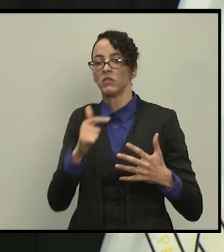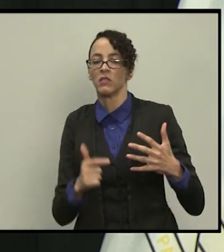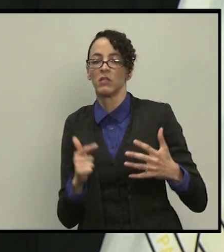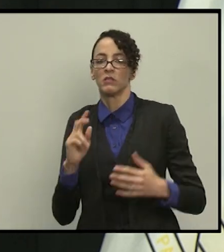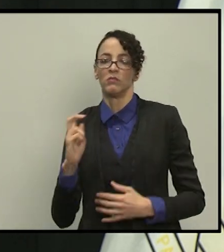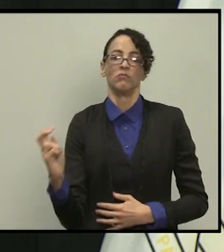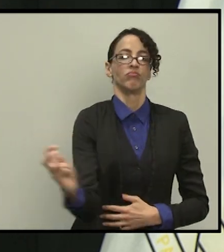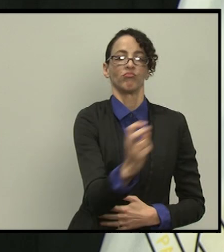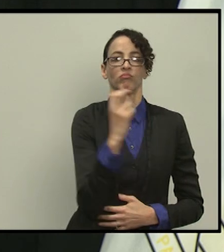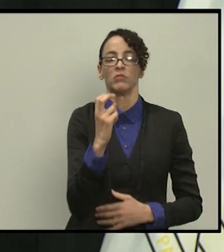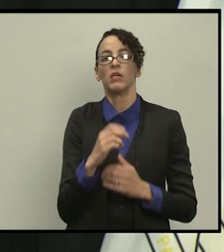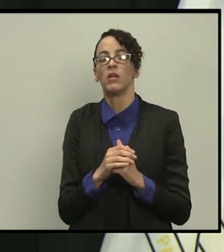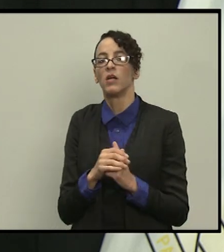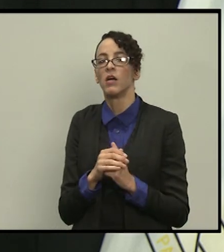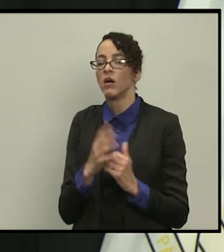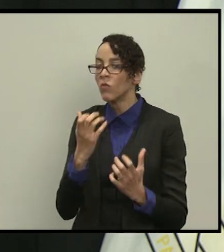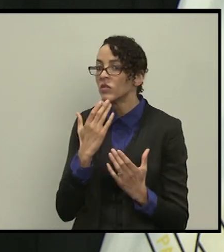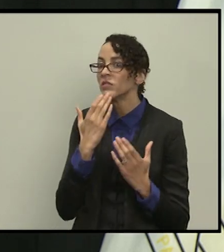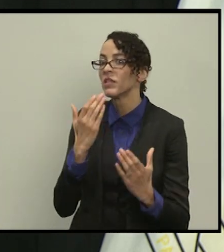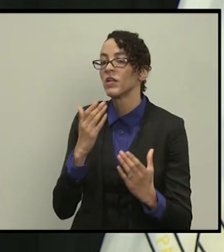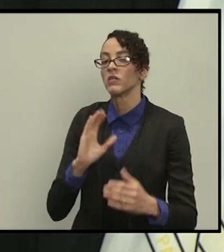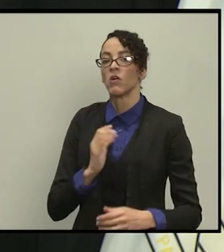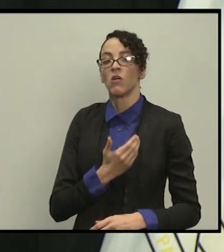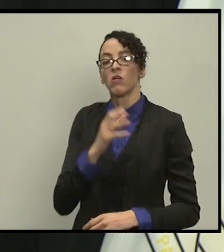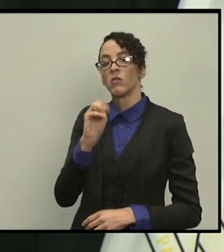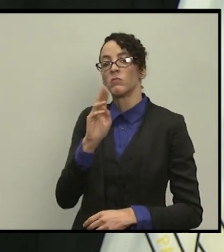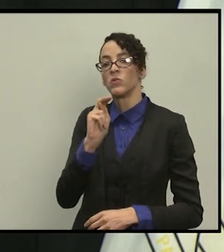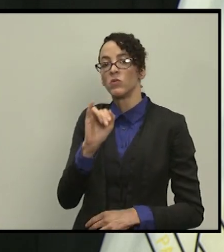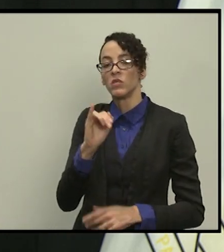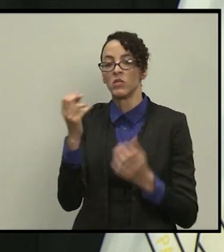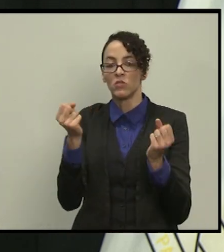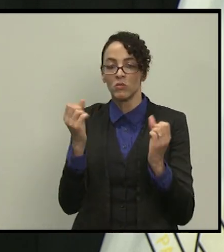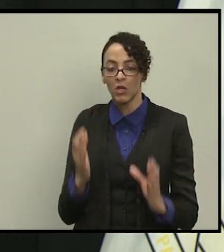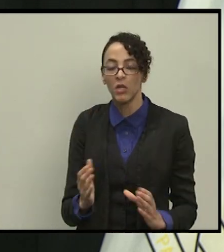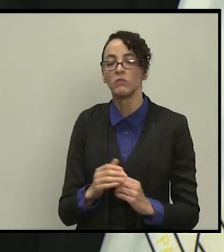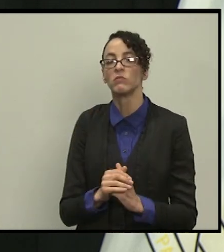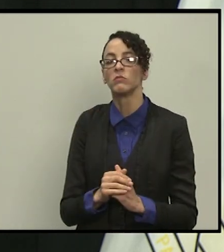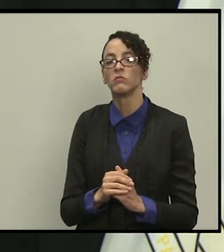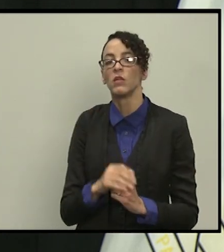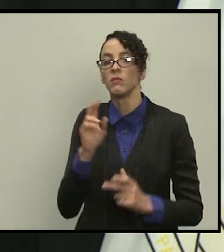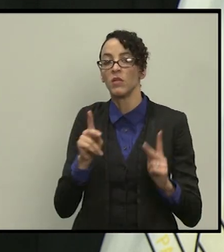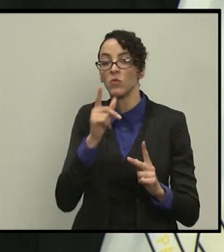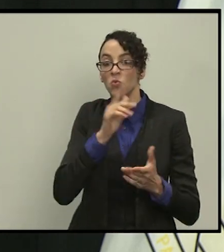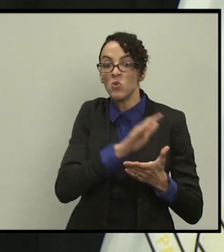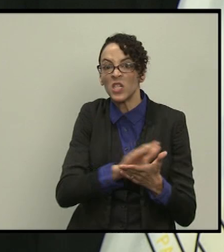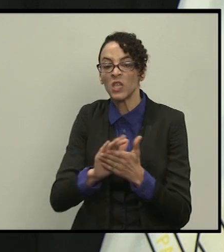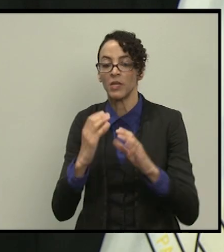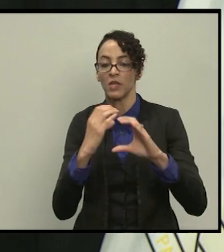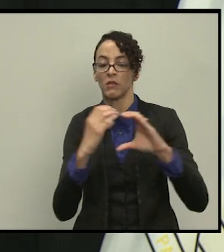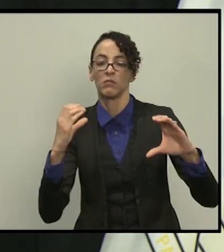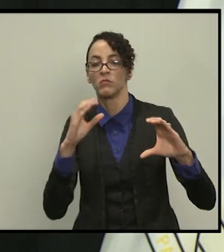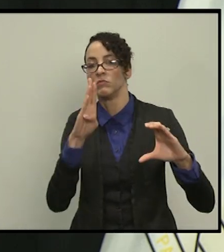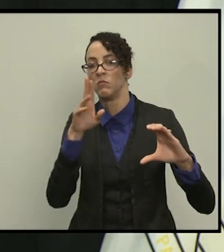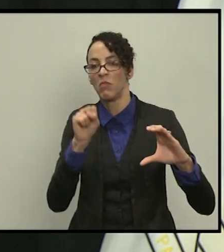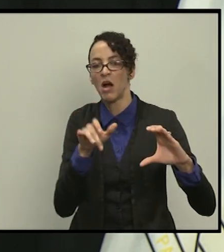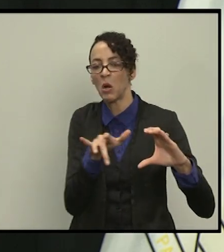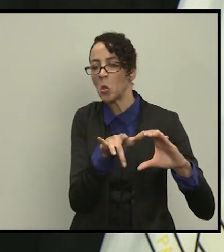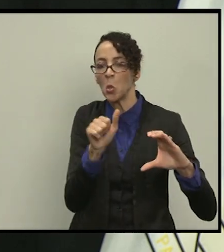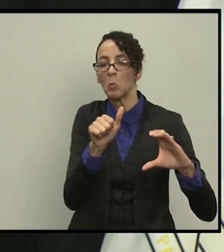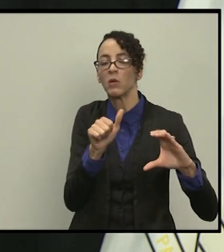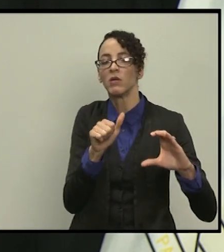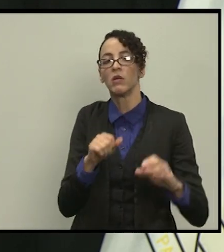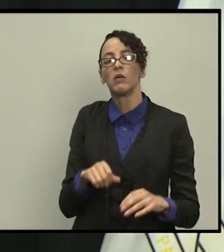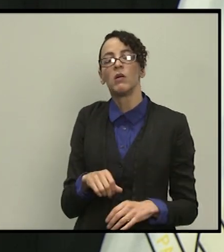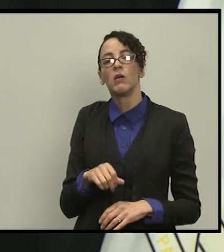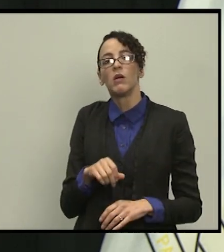drivers, the folks who are cleaning the buses, the people who are just really showing up